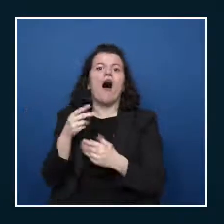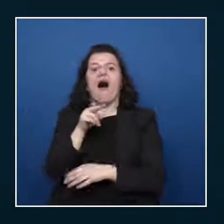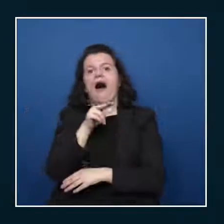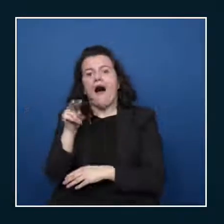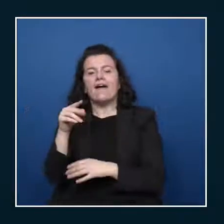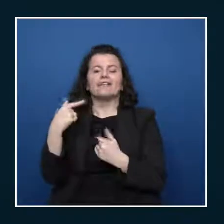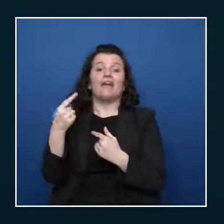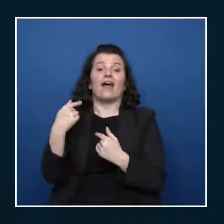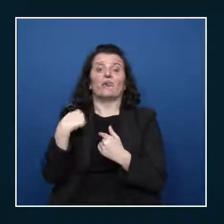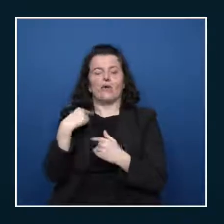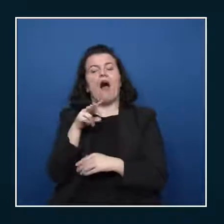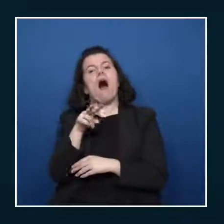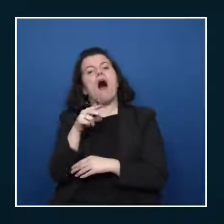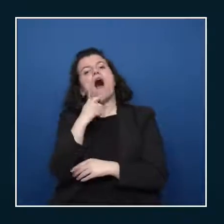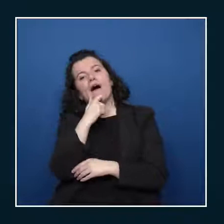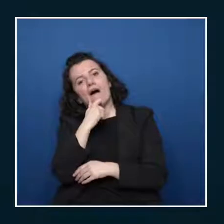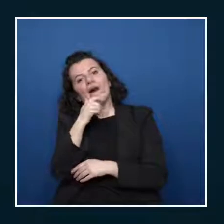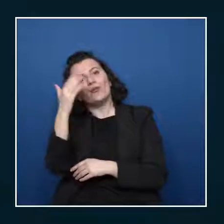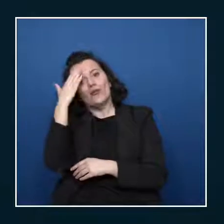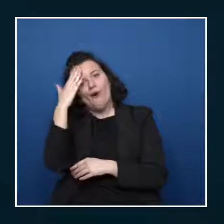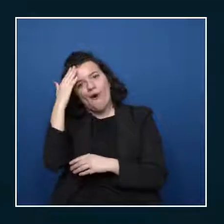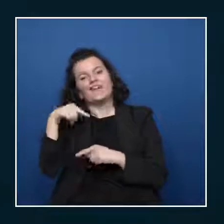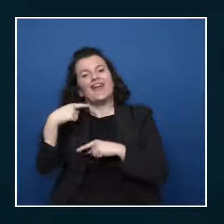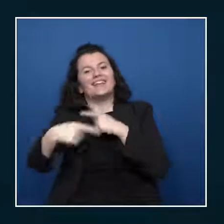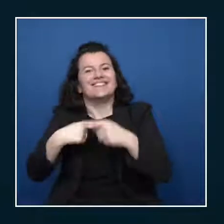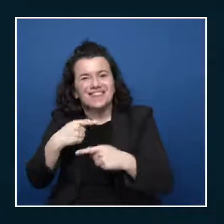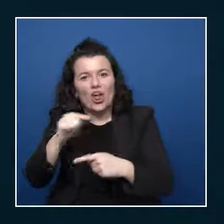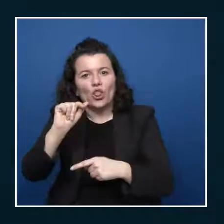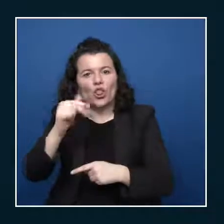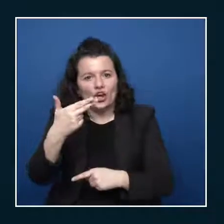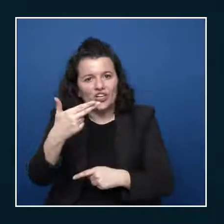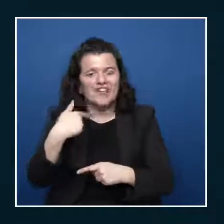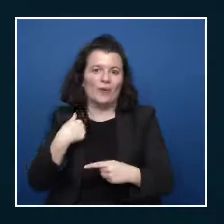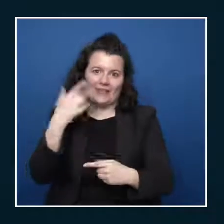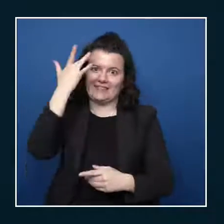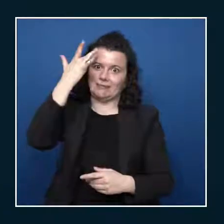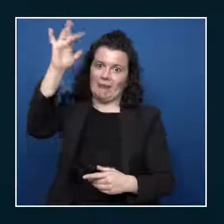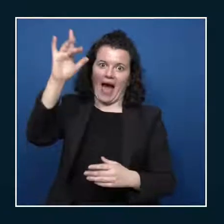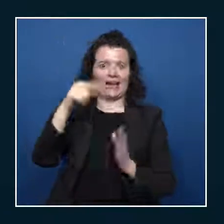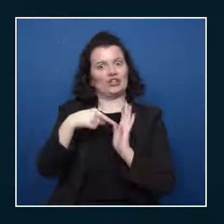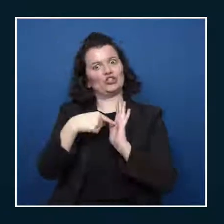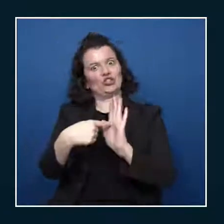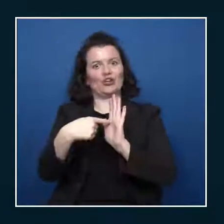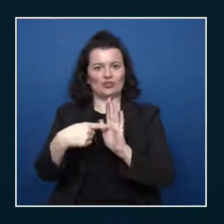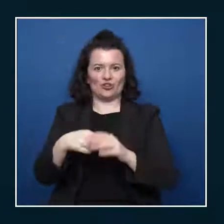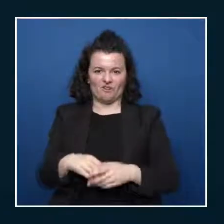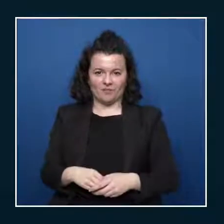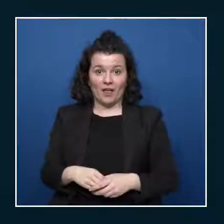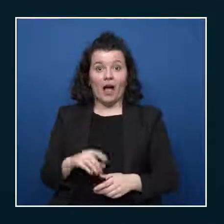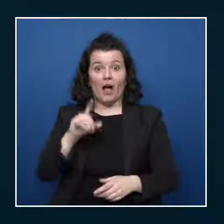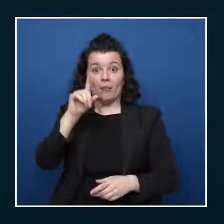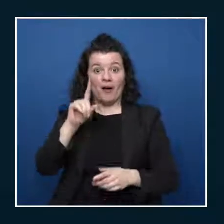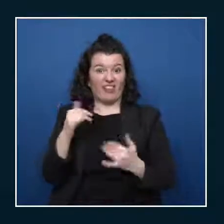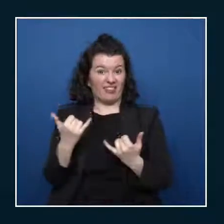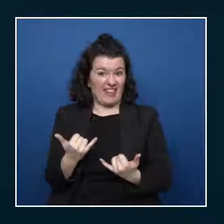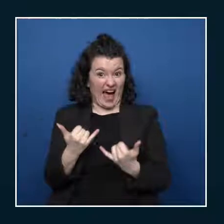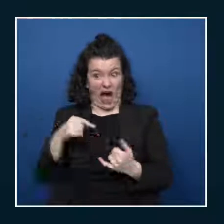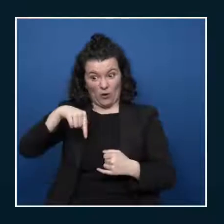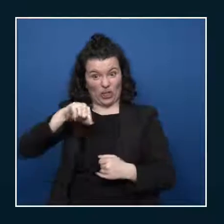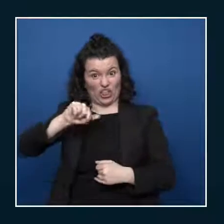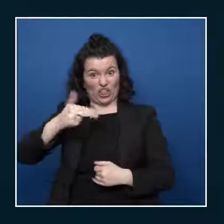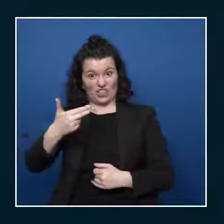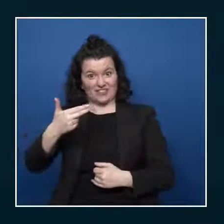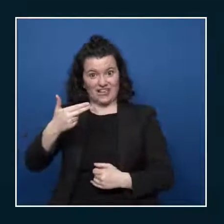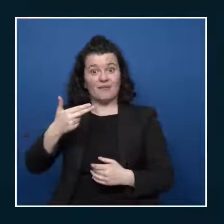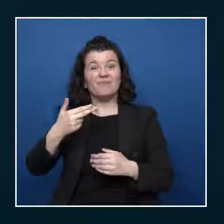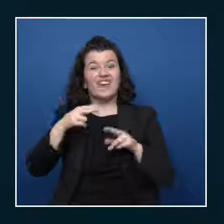about them. We didn't get that one, right? That one we did not get, and so we weren't able to see it, and we